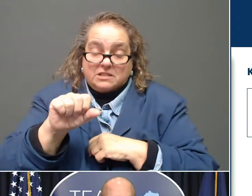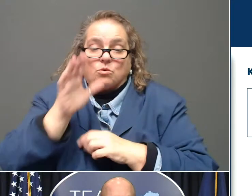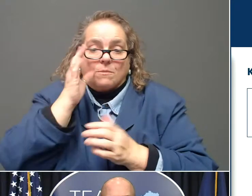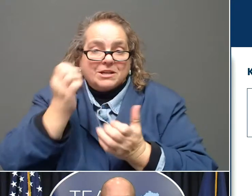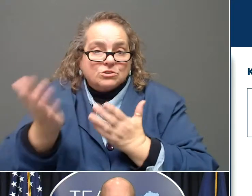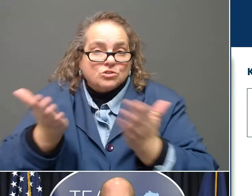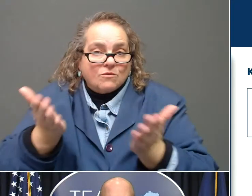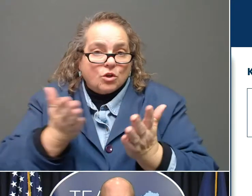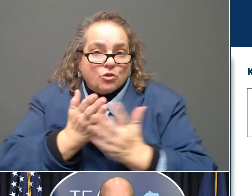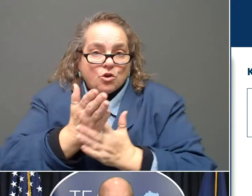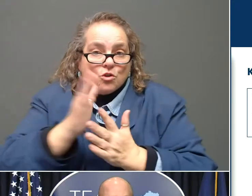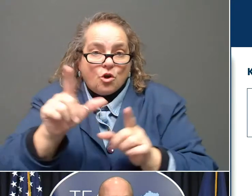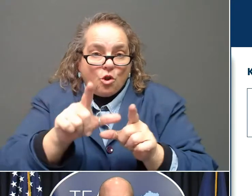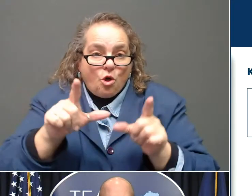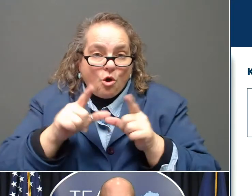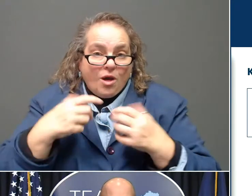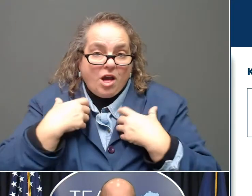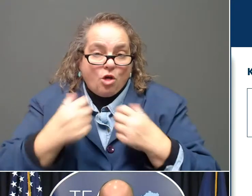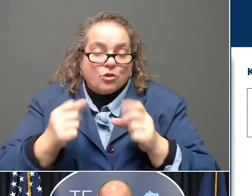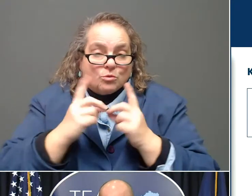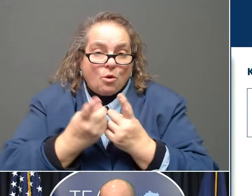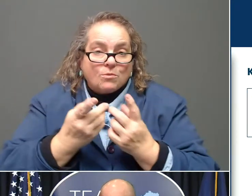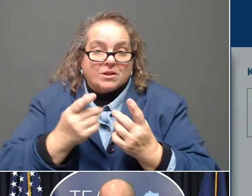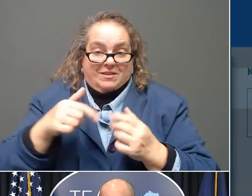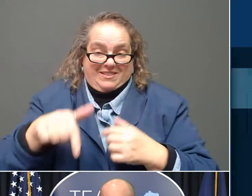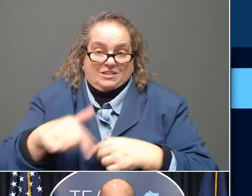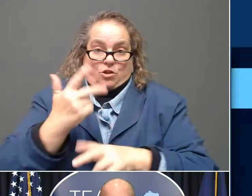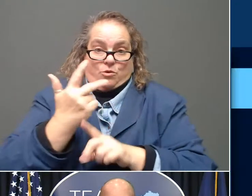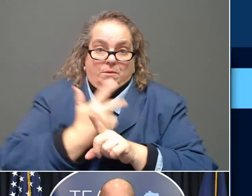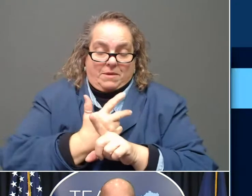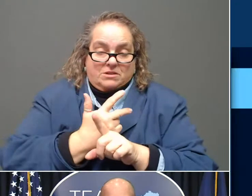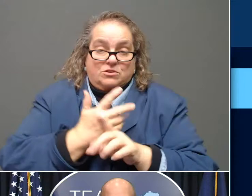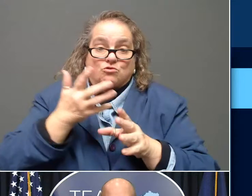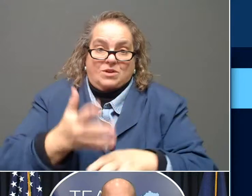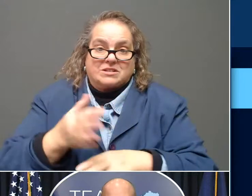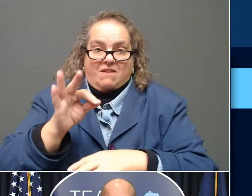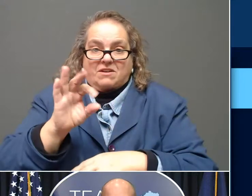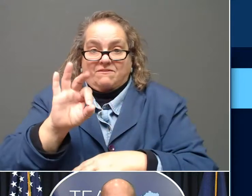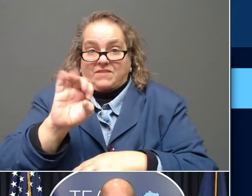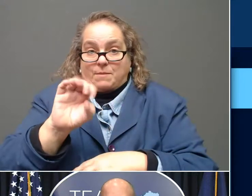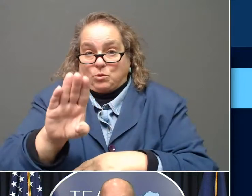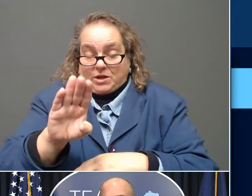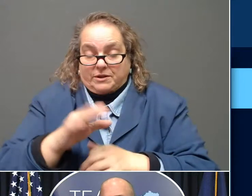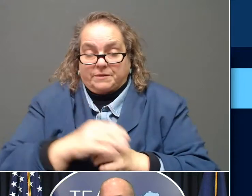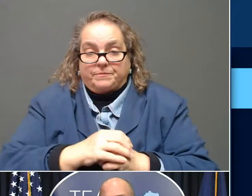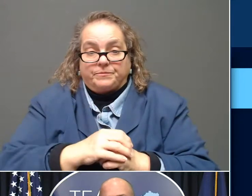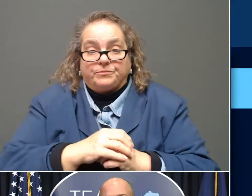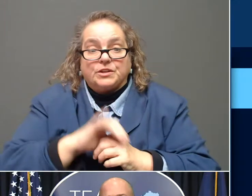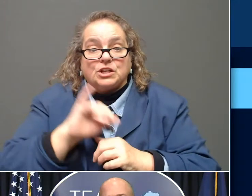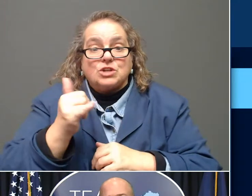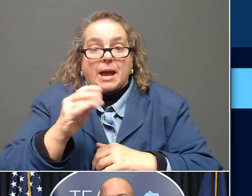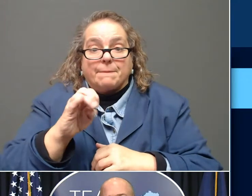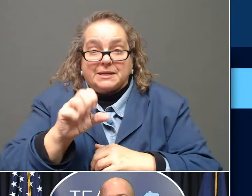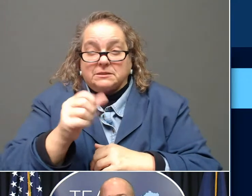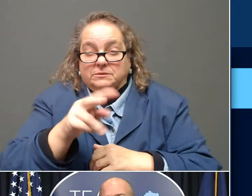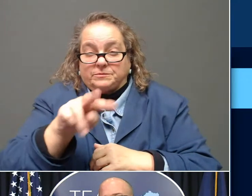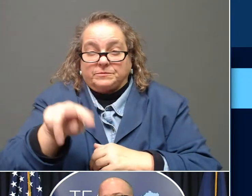up from the 1 week we used to have. So that's an improvement. It's still challenging. So the commitment to all the local health departments has been